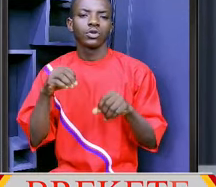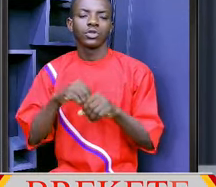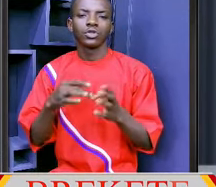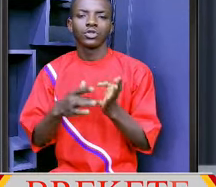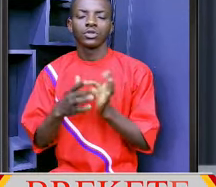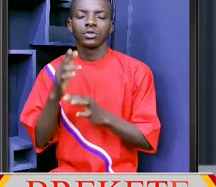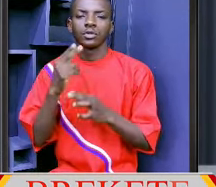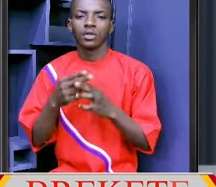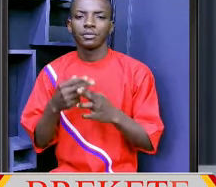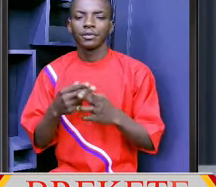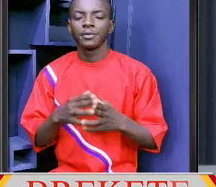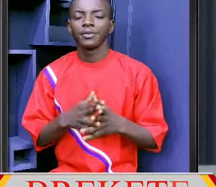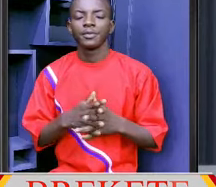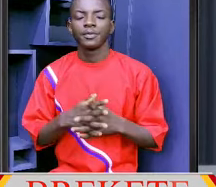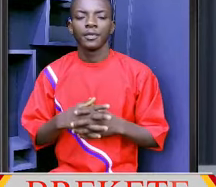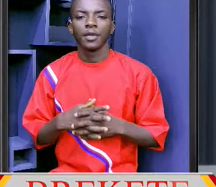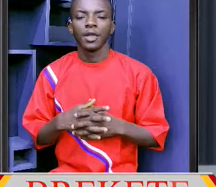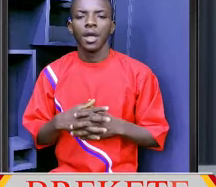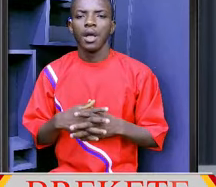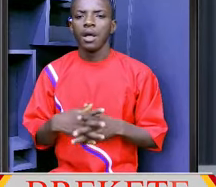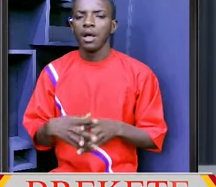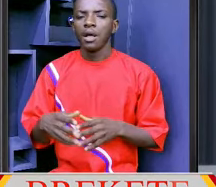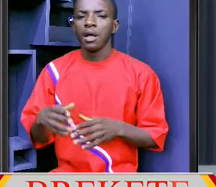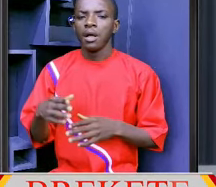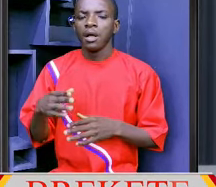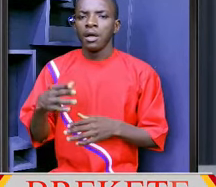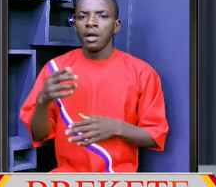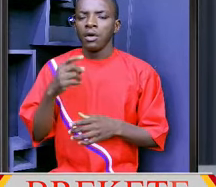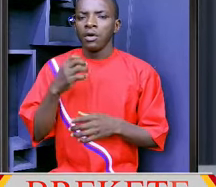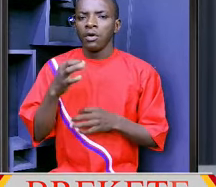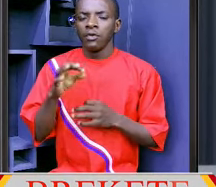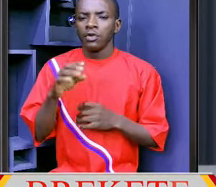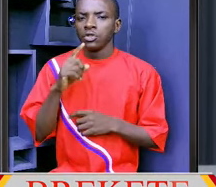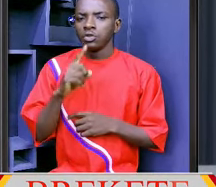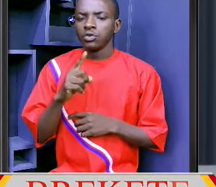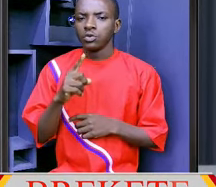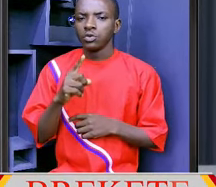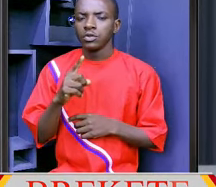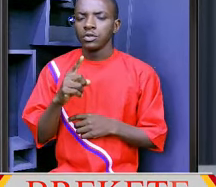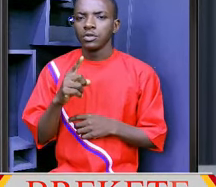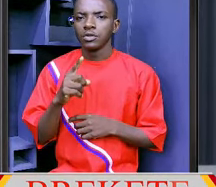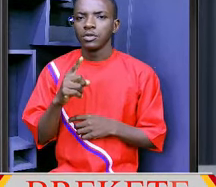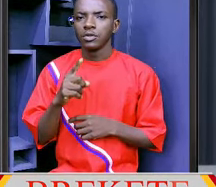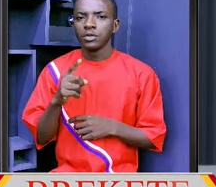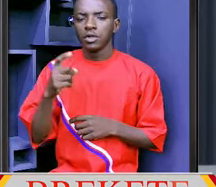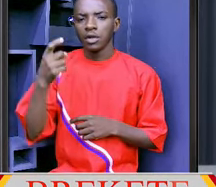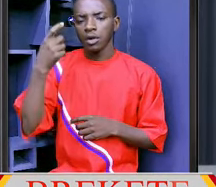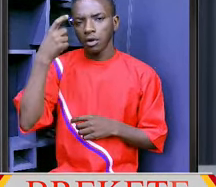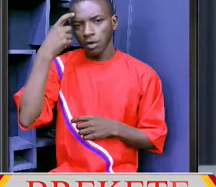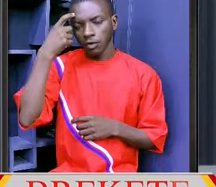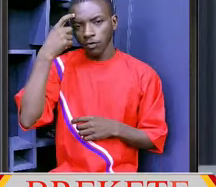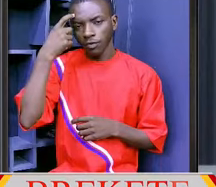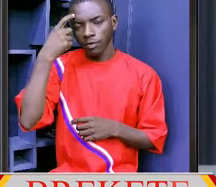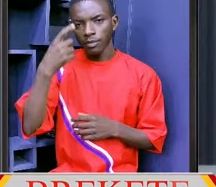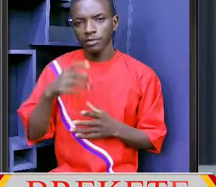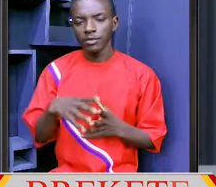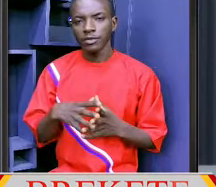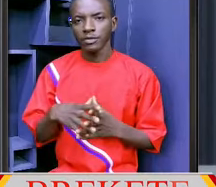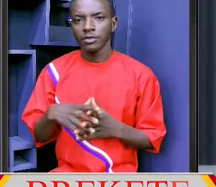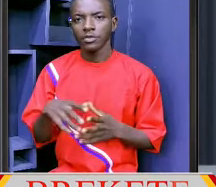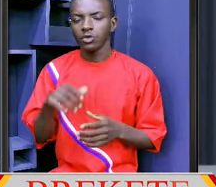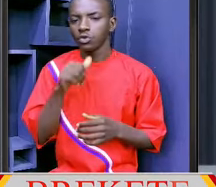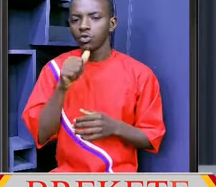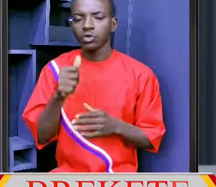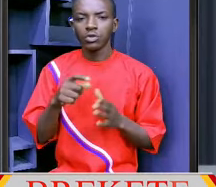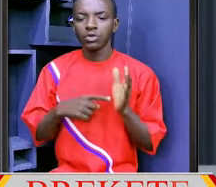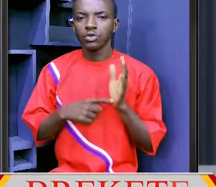Amen. And you too, sir. Sir, of the truth, the government something